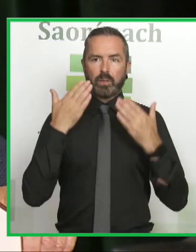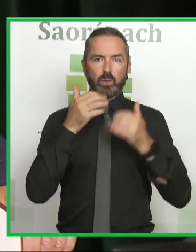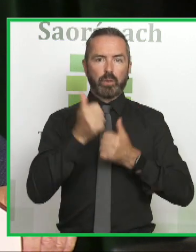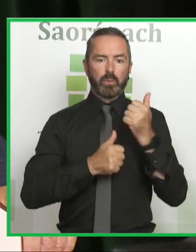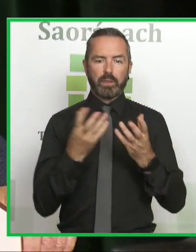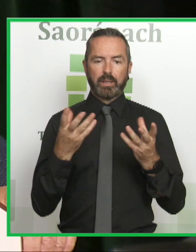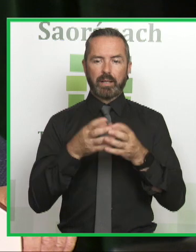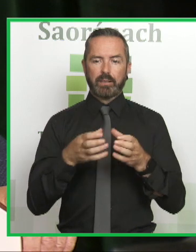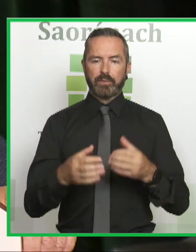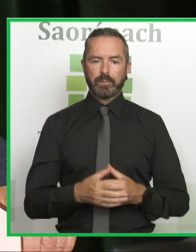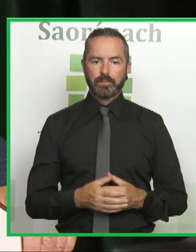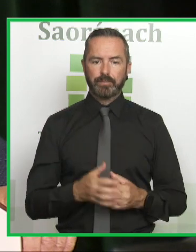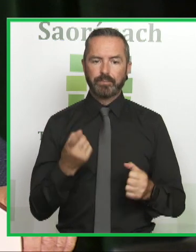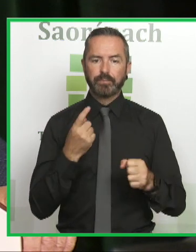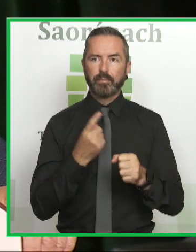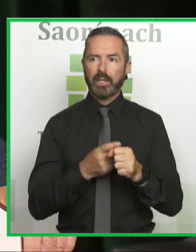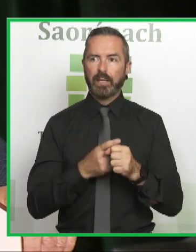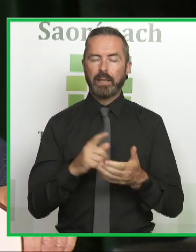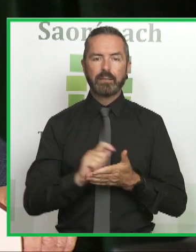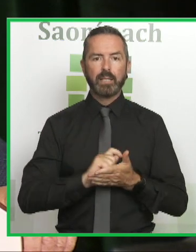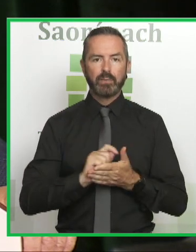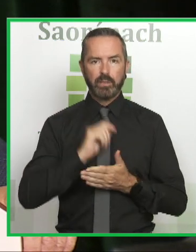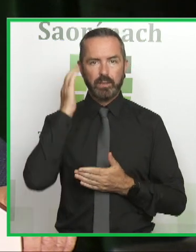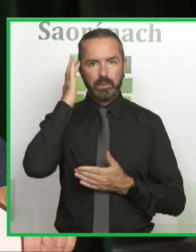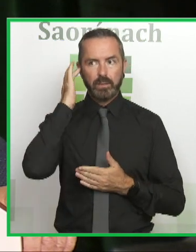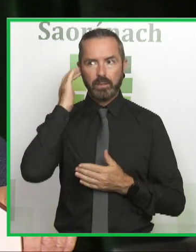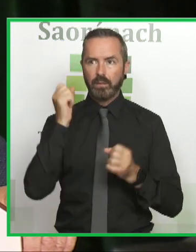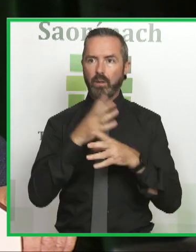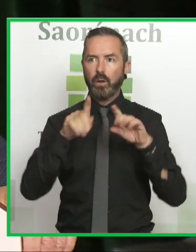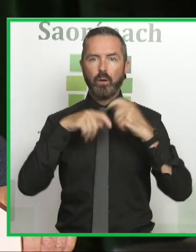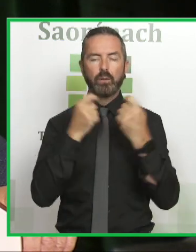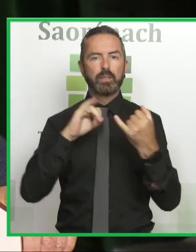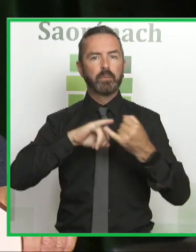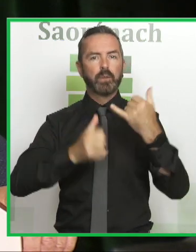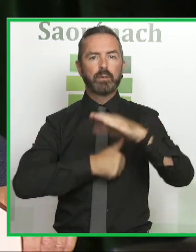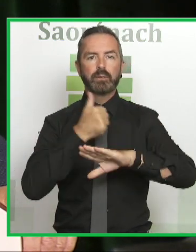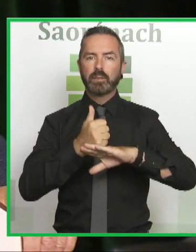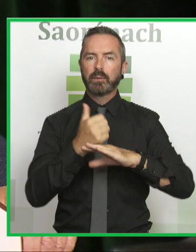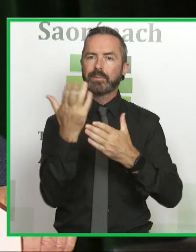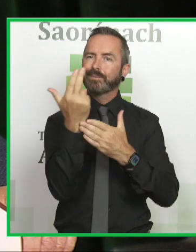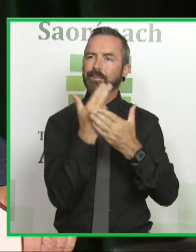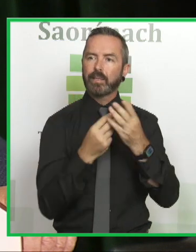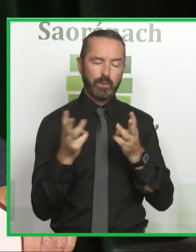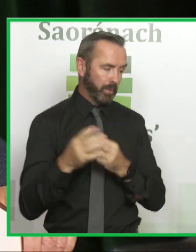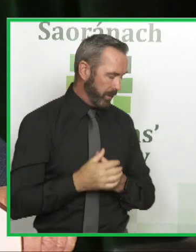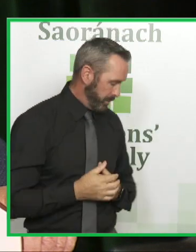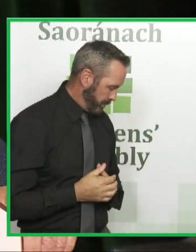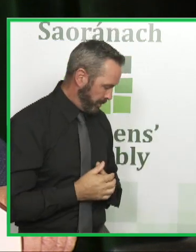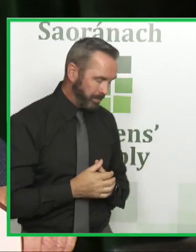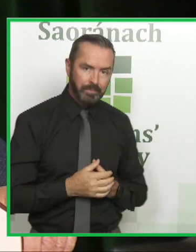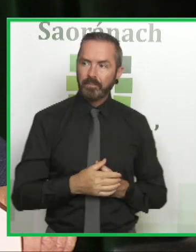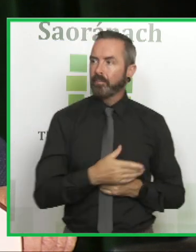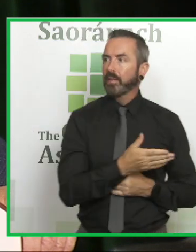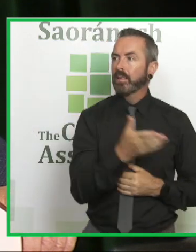But once again, to the Secretariat, all of the team who've put this work together, design it, they are already working